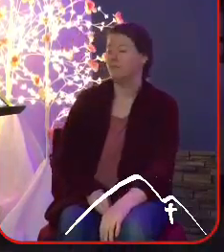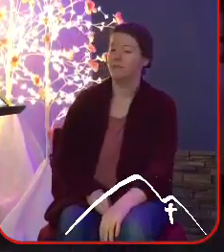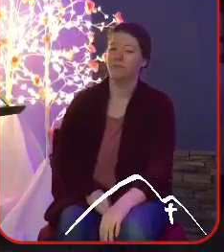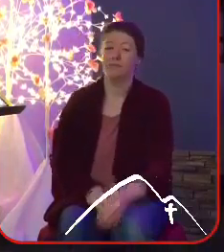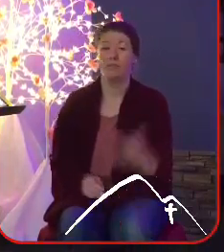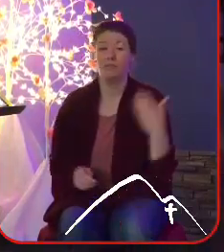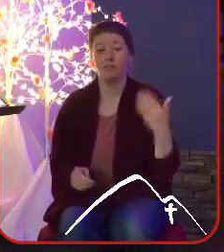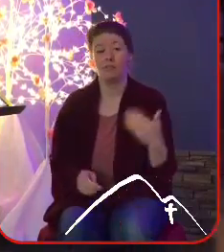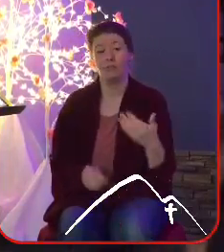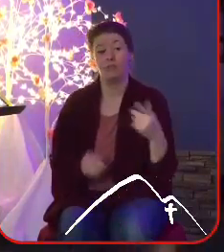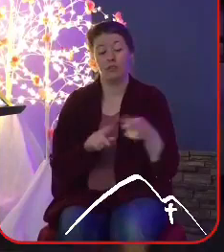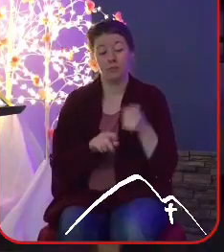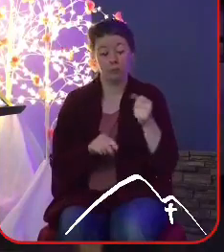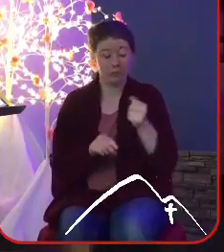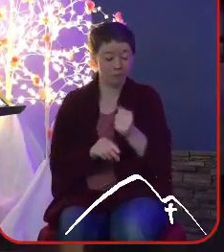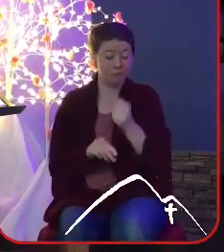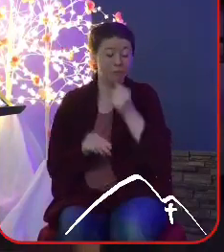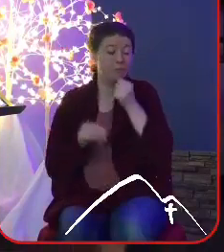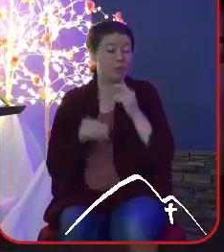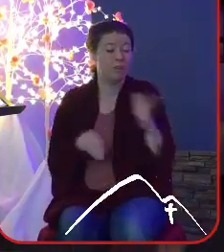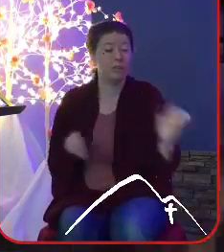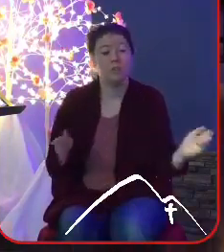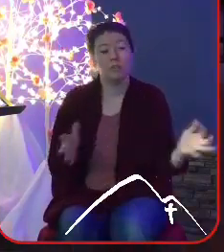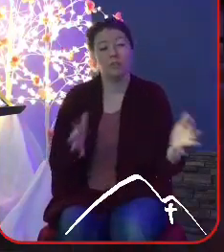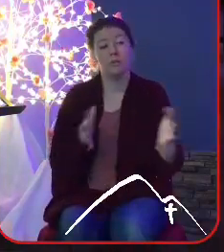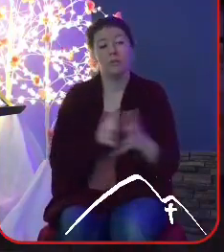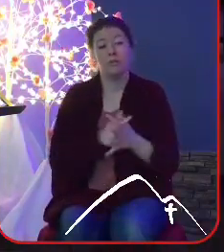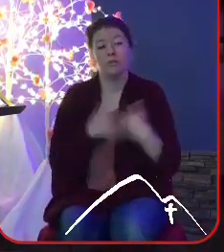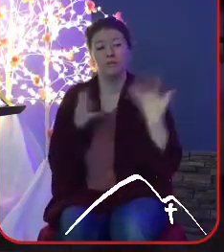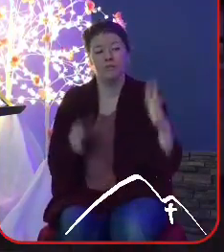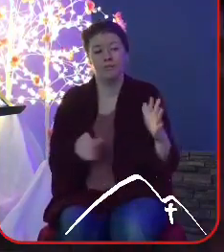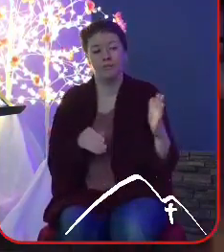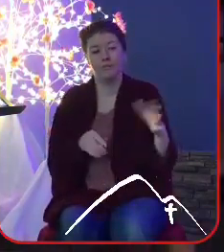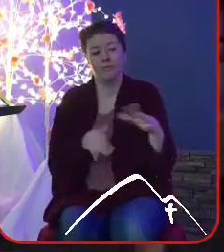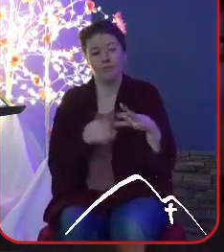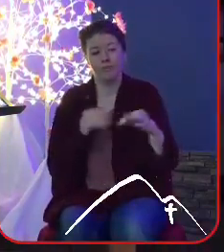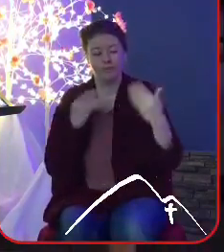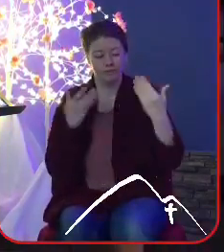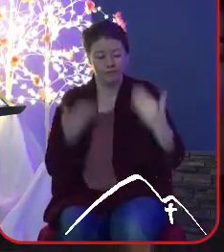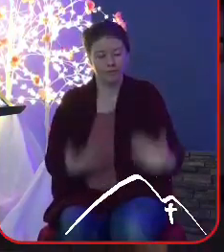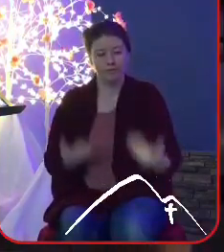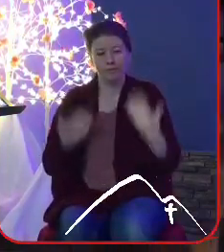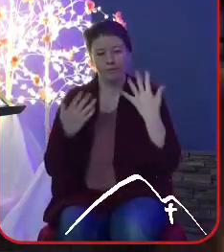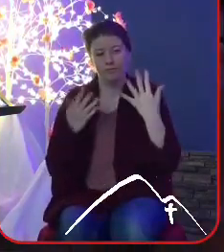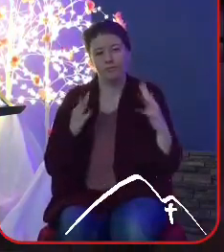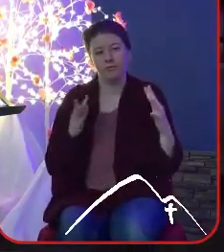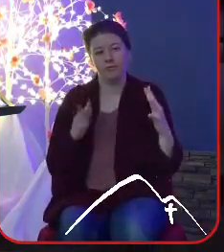From my mother's womb, you have chosen me.